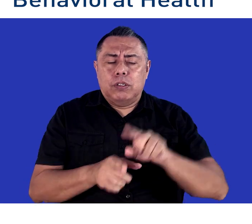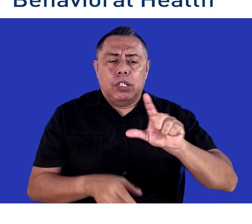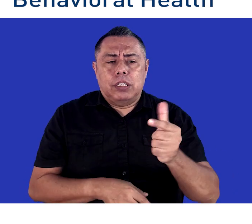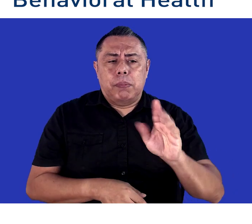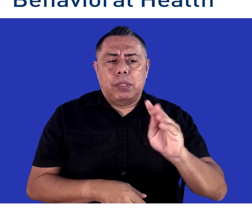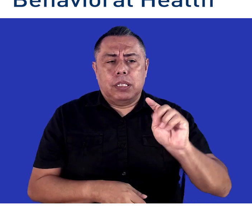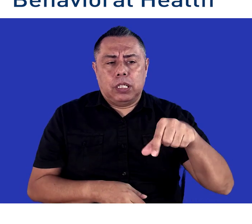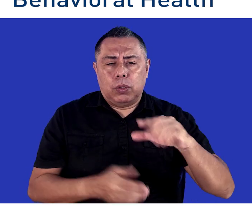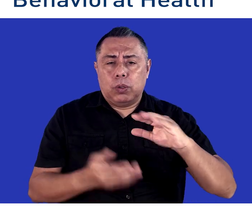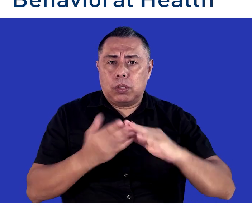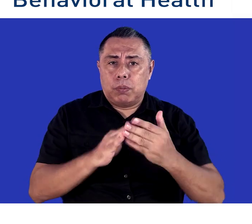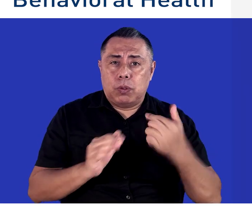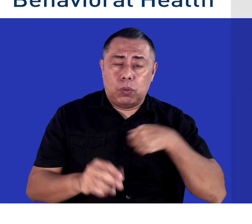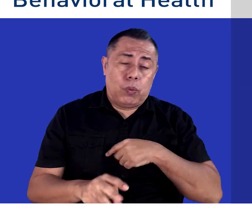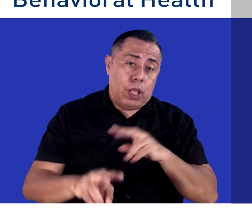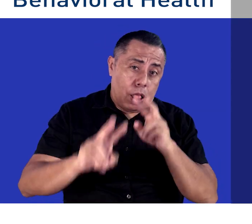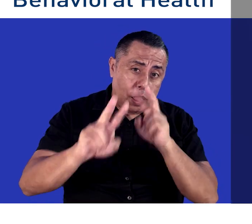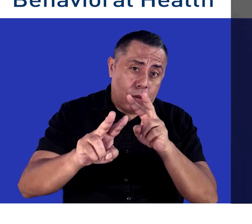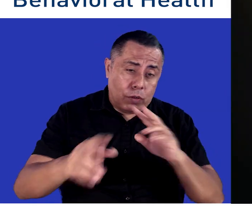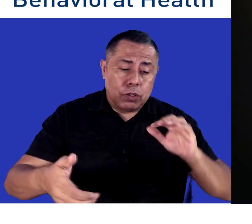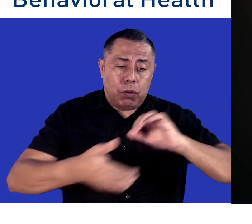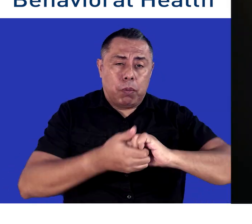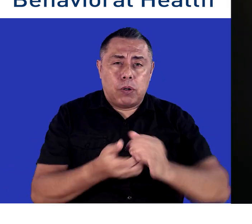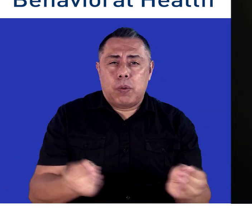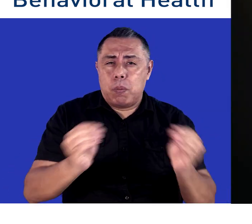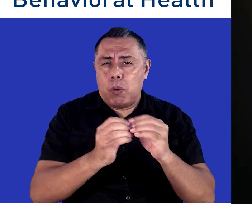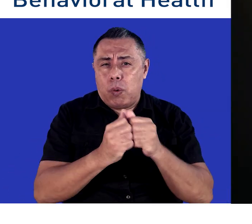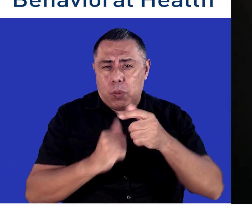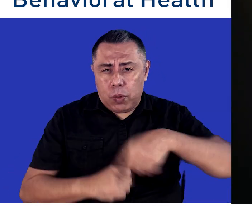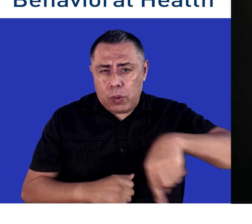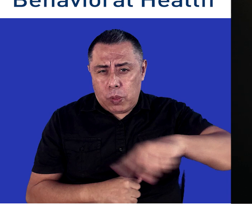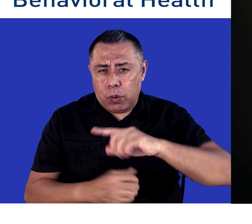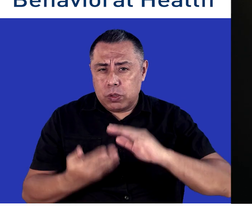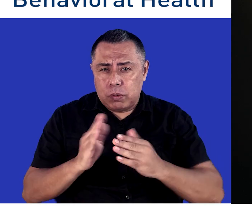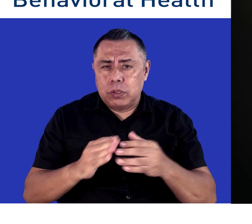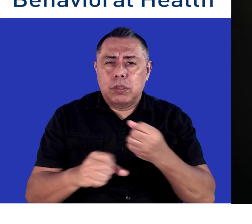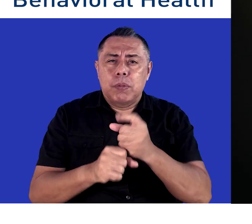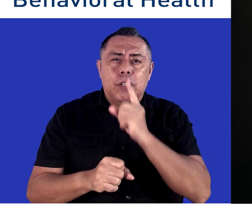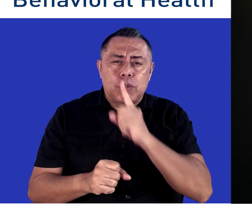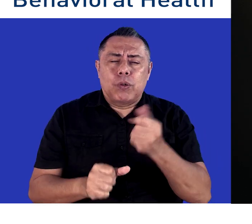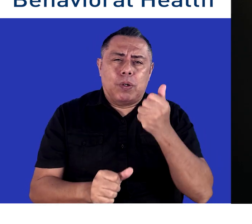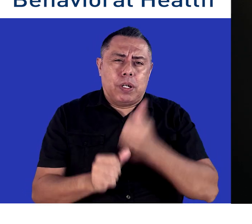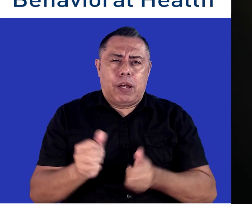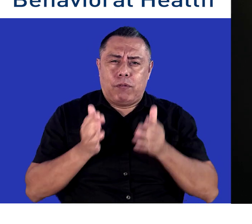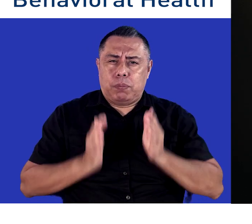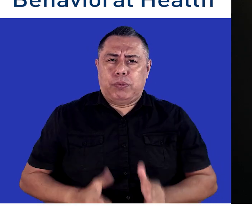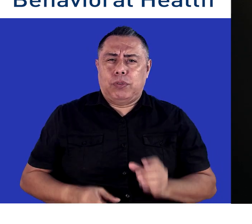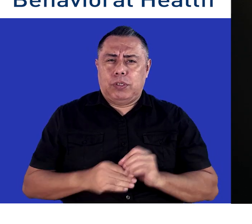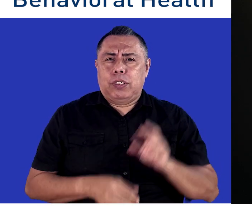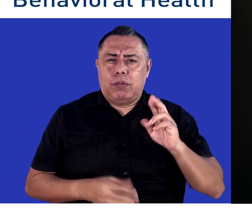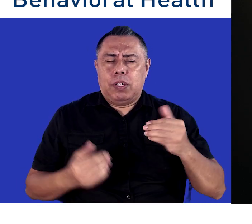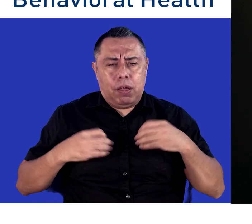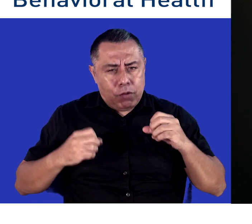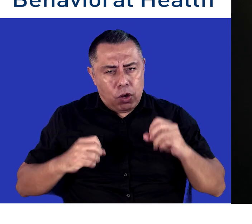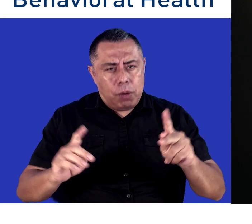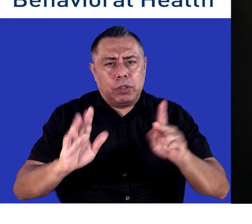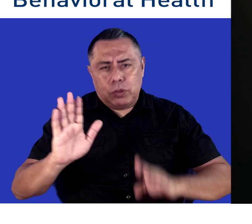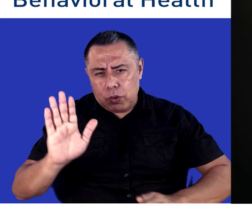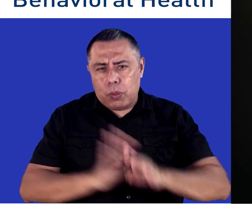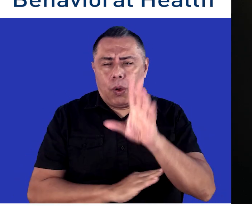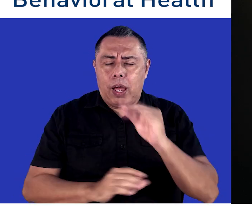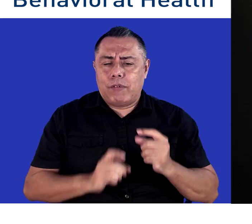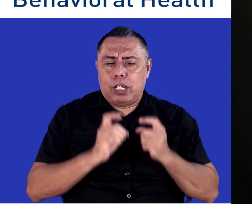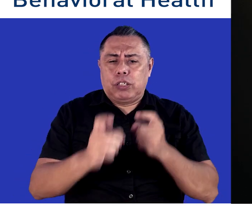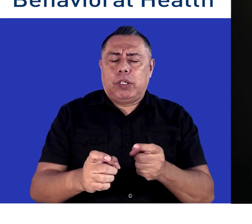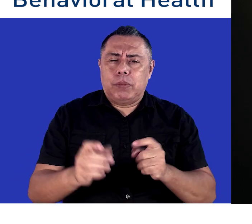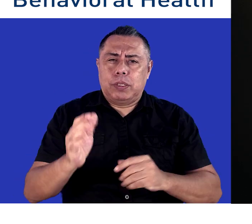LGBTQ communities. We look forward to partnering even more with community to ensure every Riversider has the opportunity to